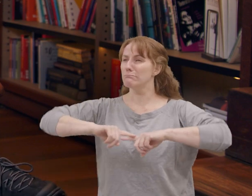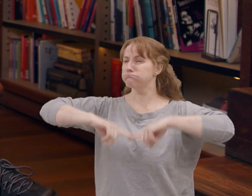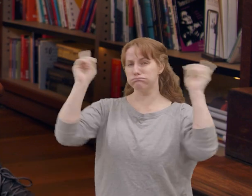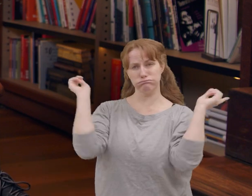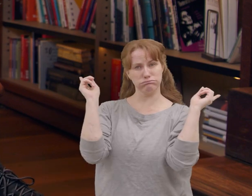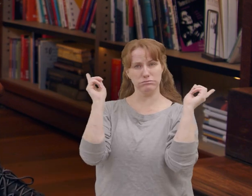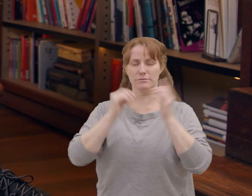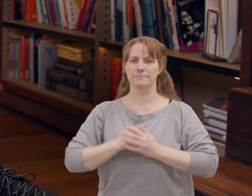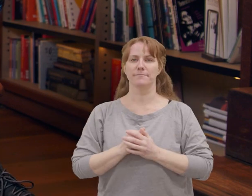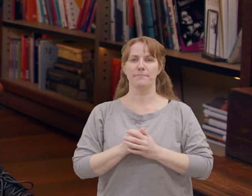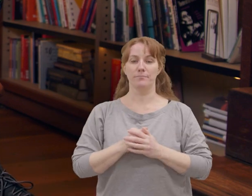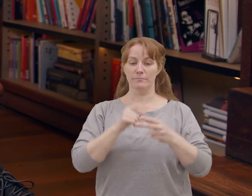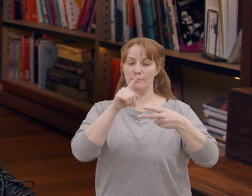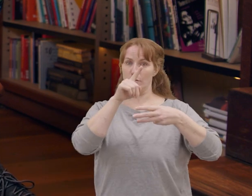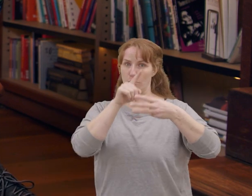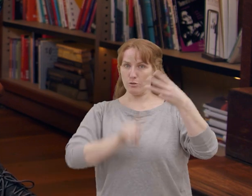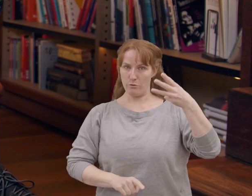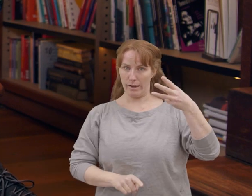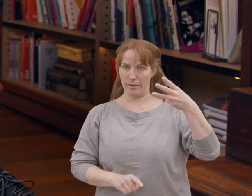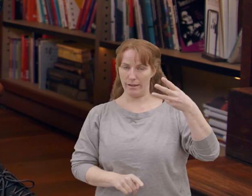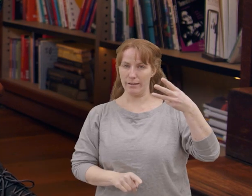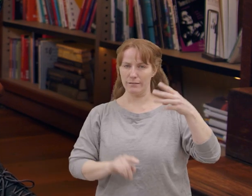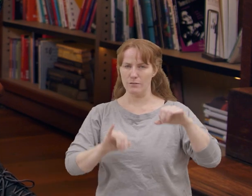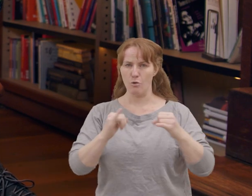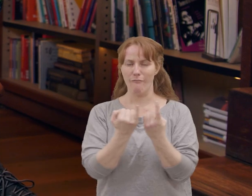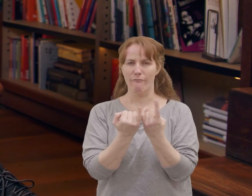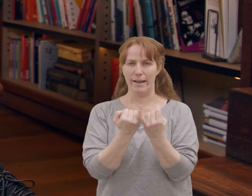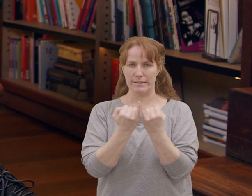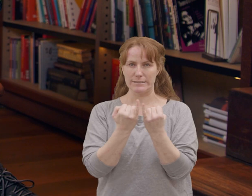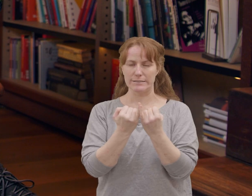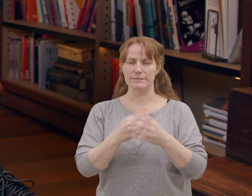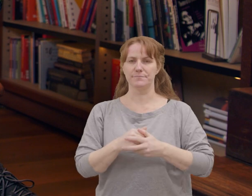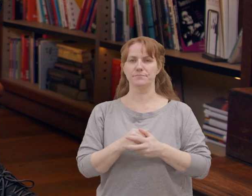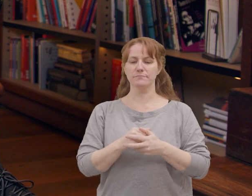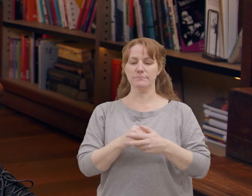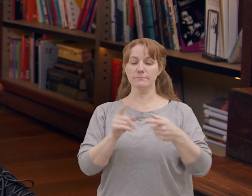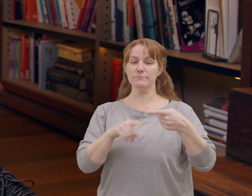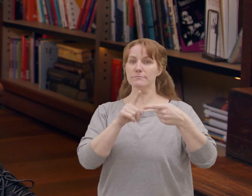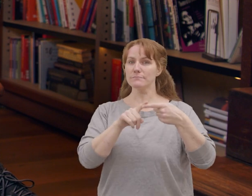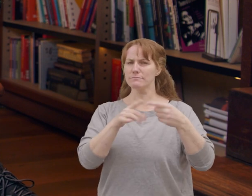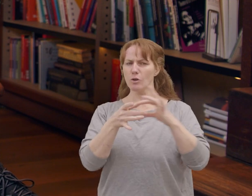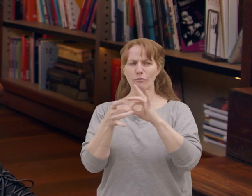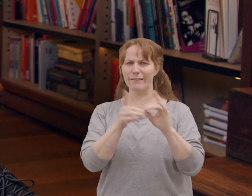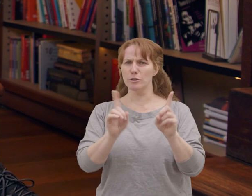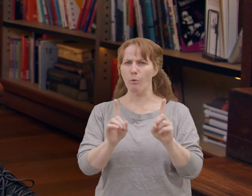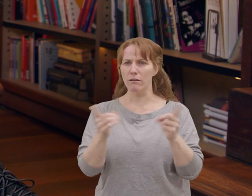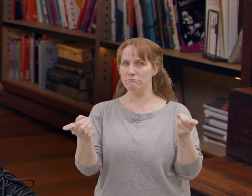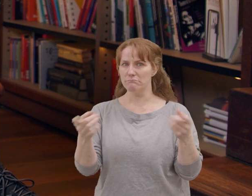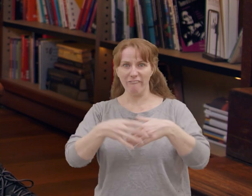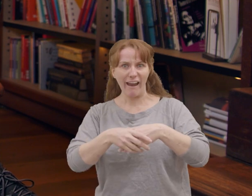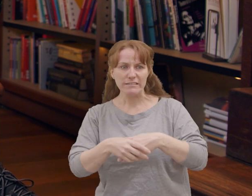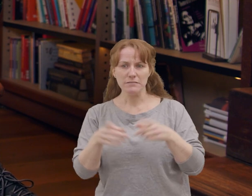someone completely different. There are 3 components to creating a conflict scene between 2 characters. 1, what's their